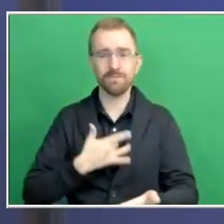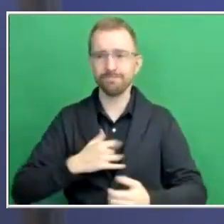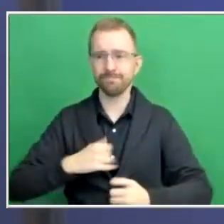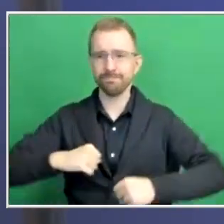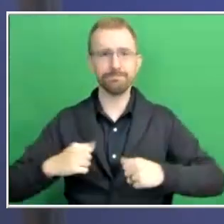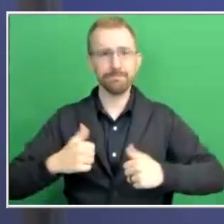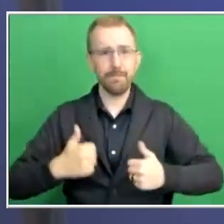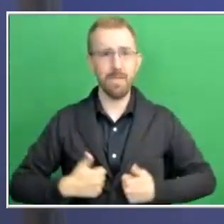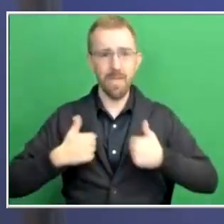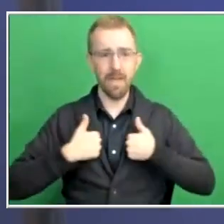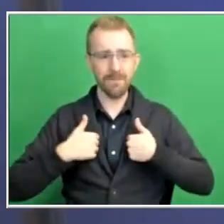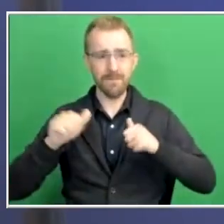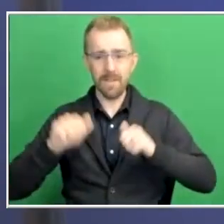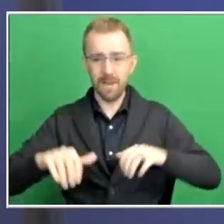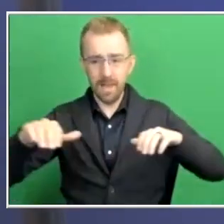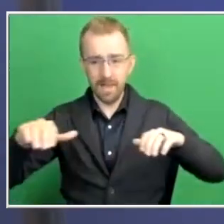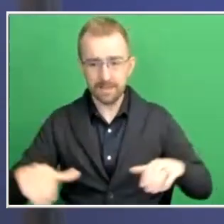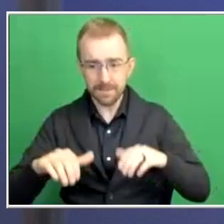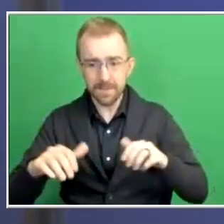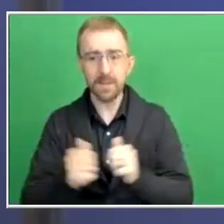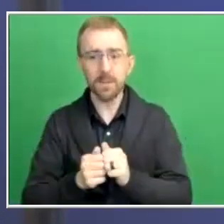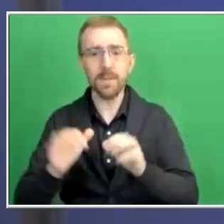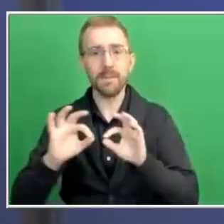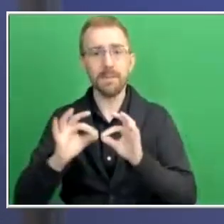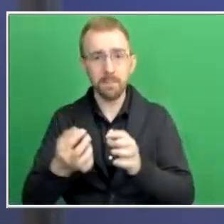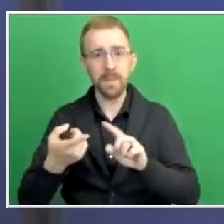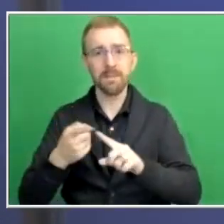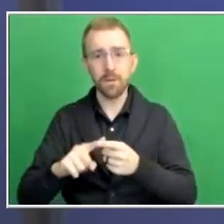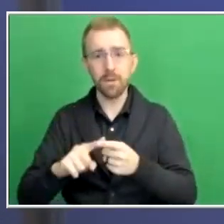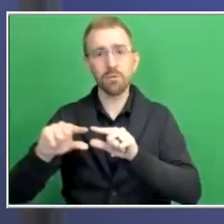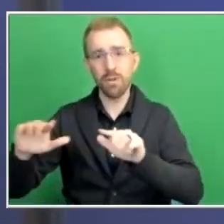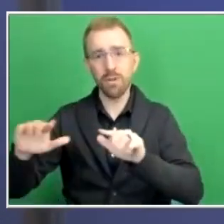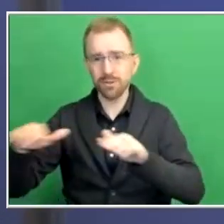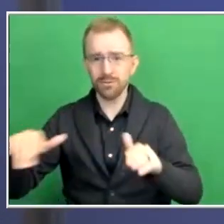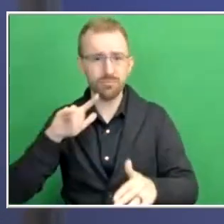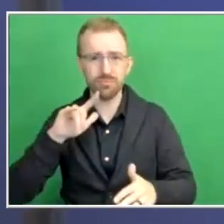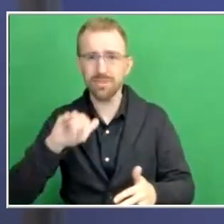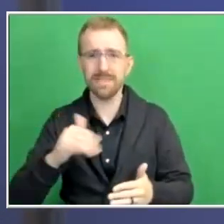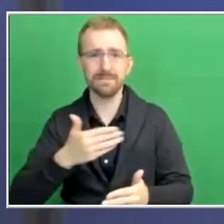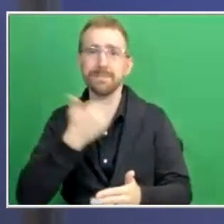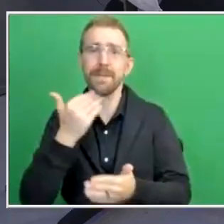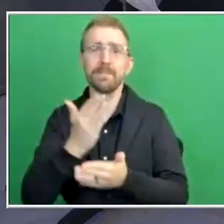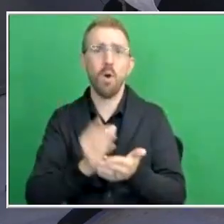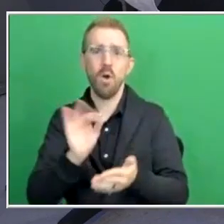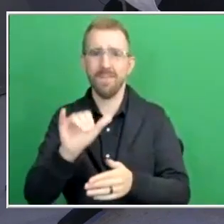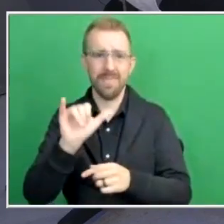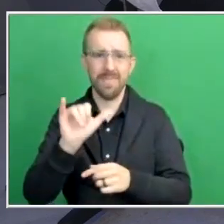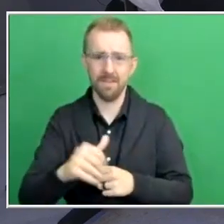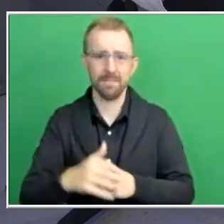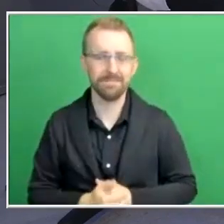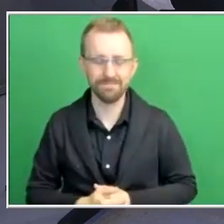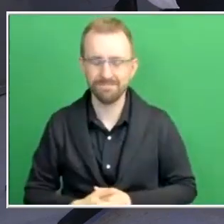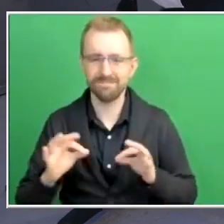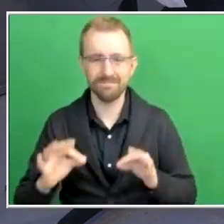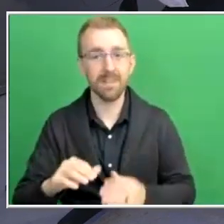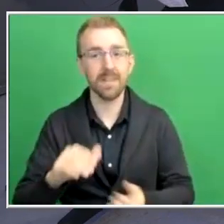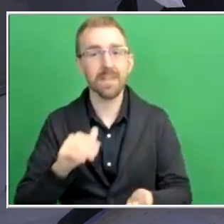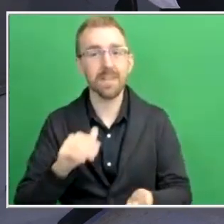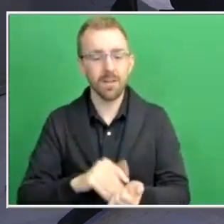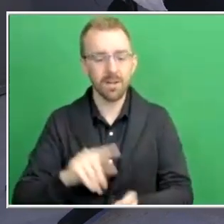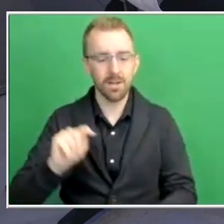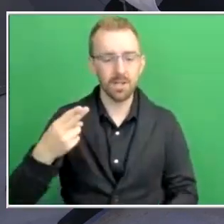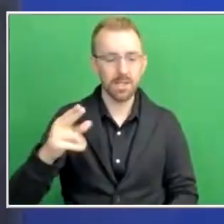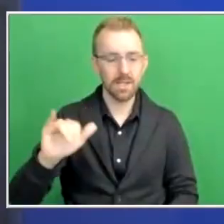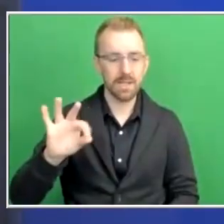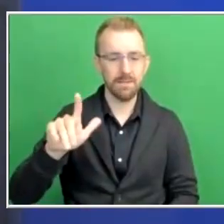do with their family, friends, children, grandchildren. It's the best part of the job. That is awesome. Dr. Tifo. I'd like to just say